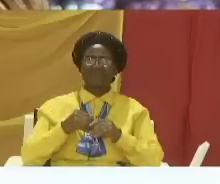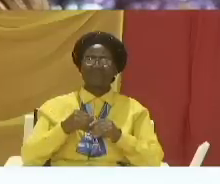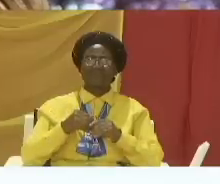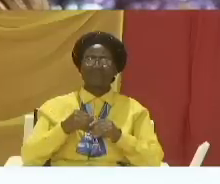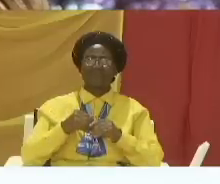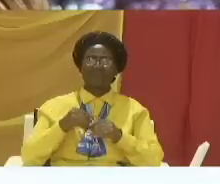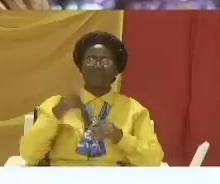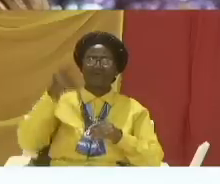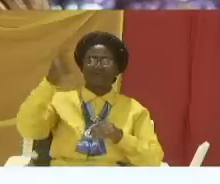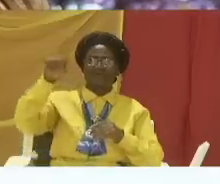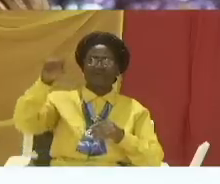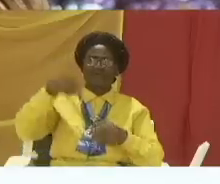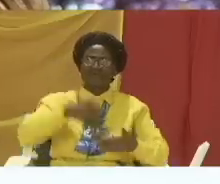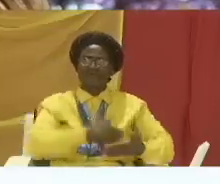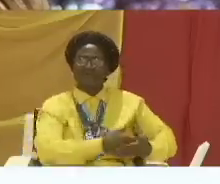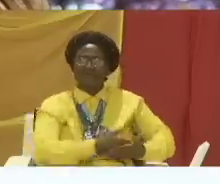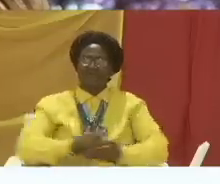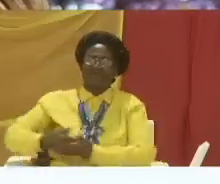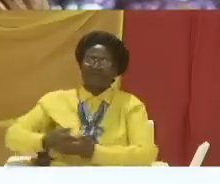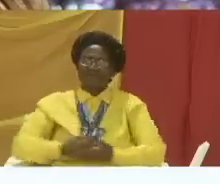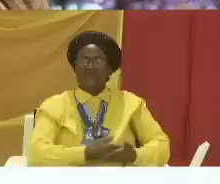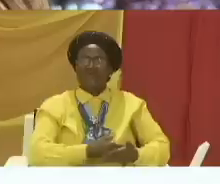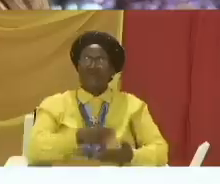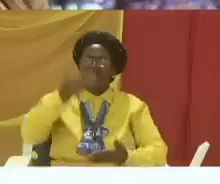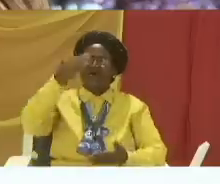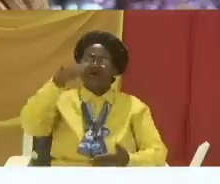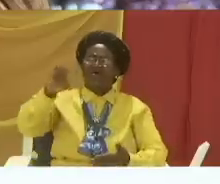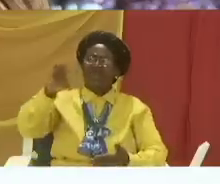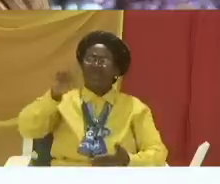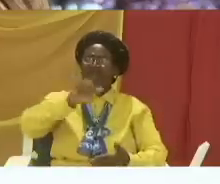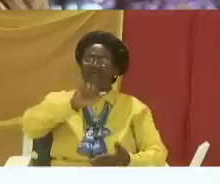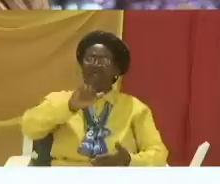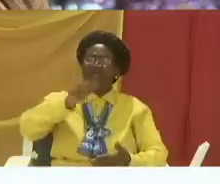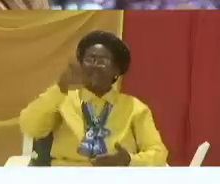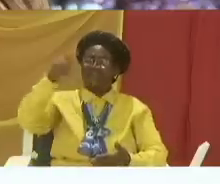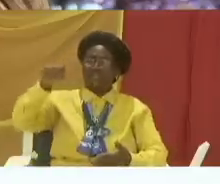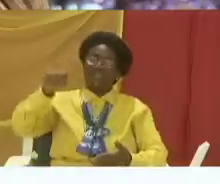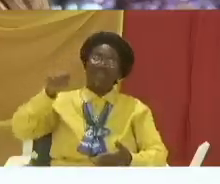the baby in the womb of a woman died.